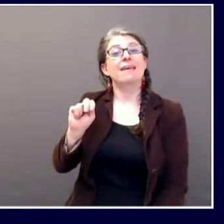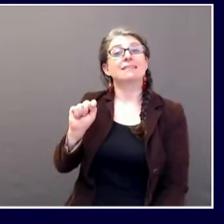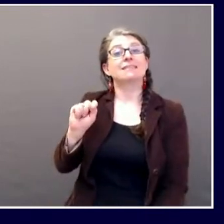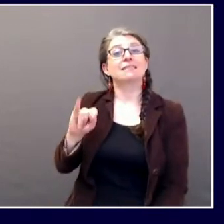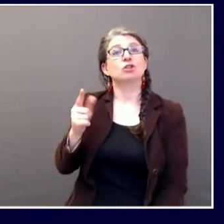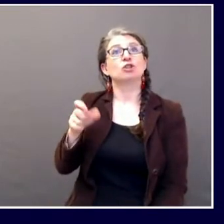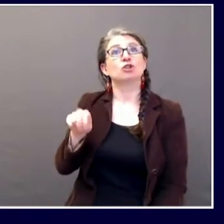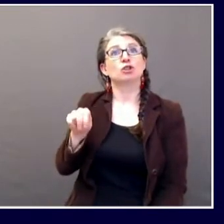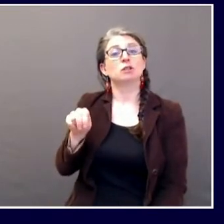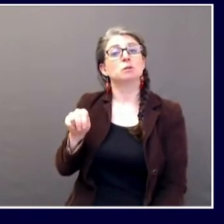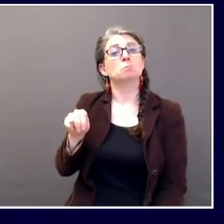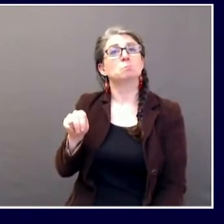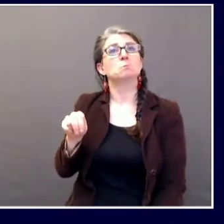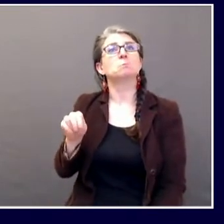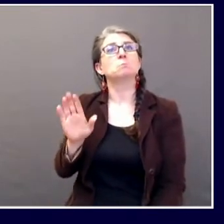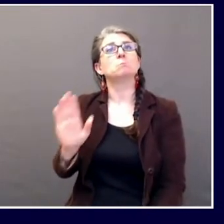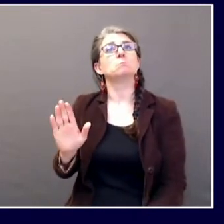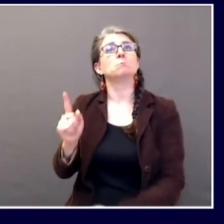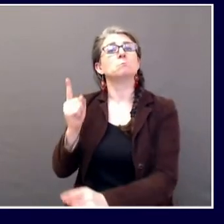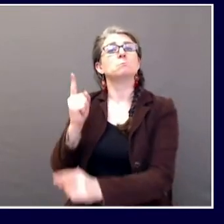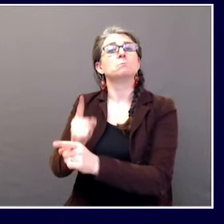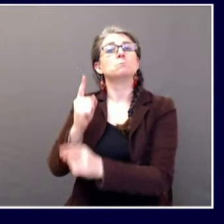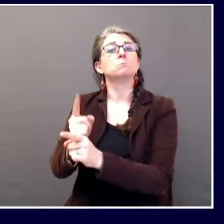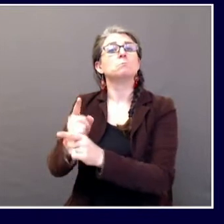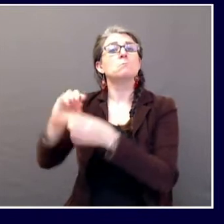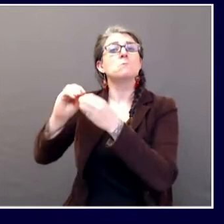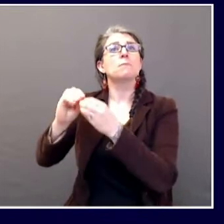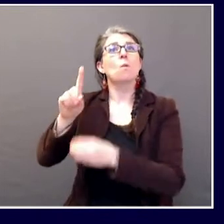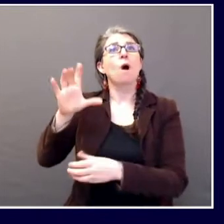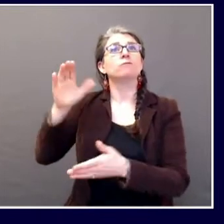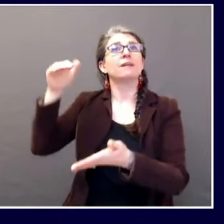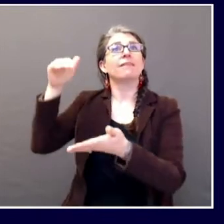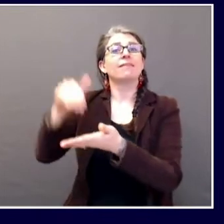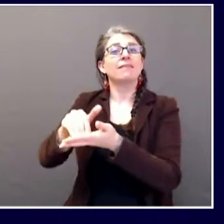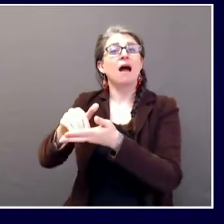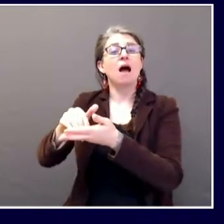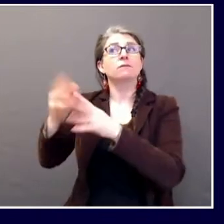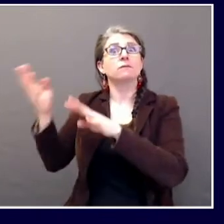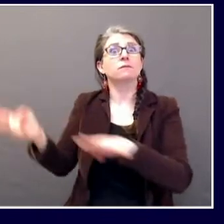at 159 antigen tests per every 100,000 people in Maine.